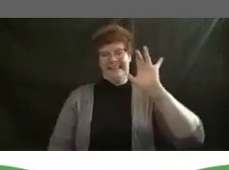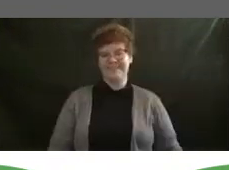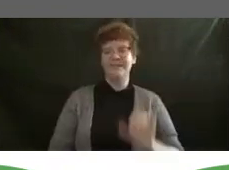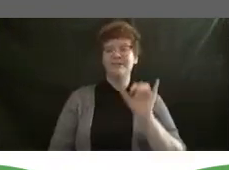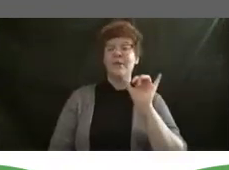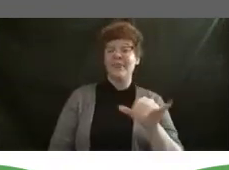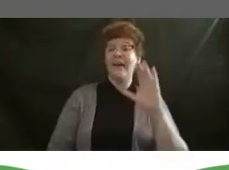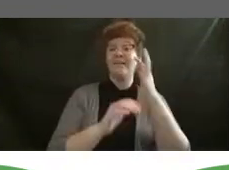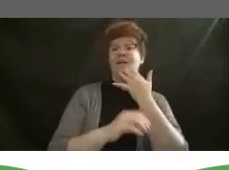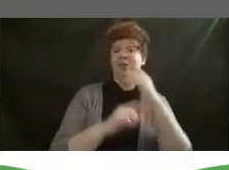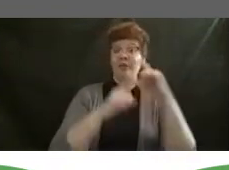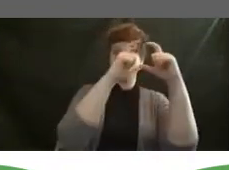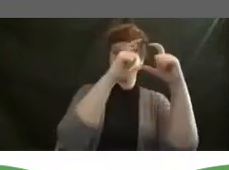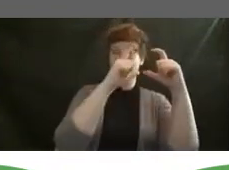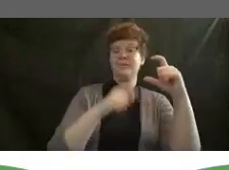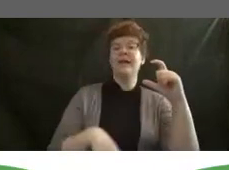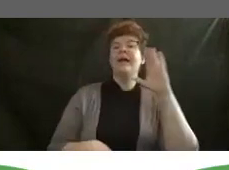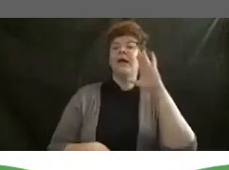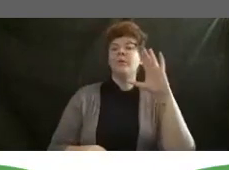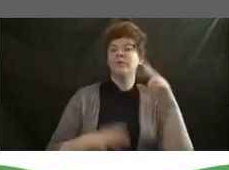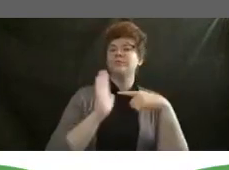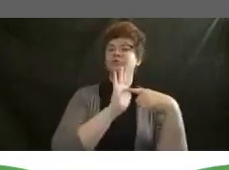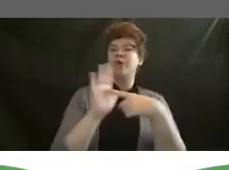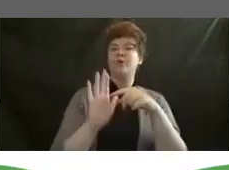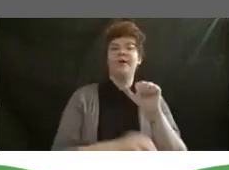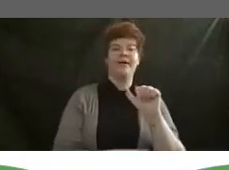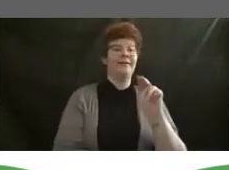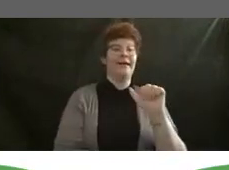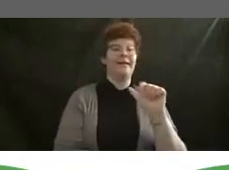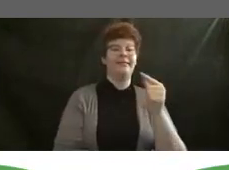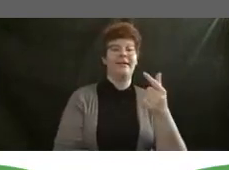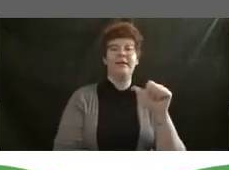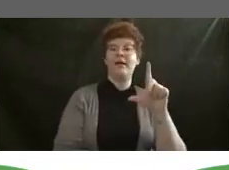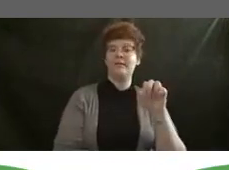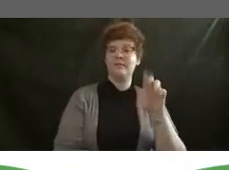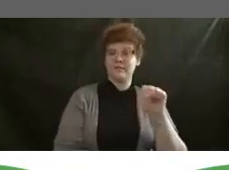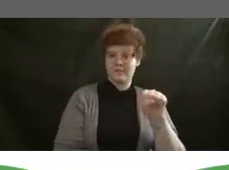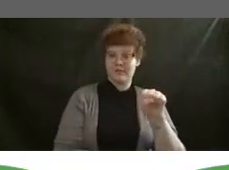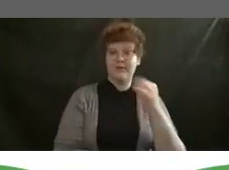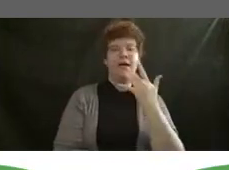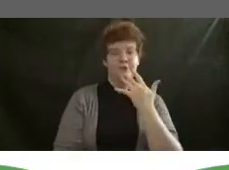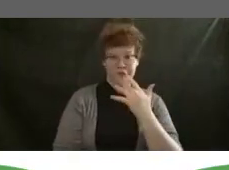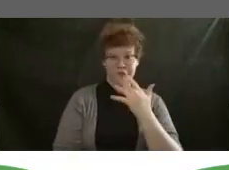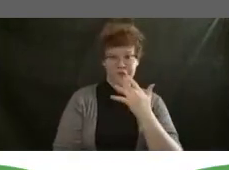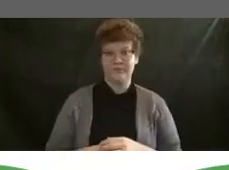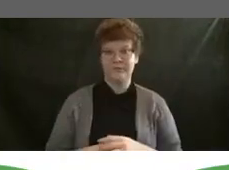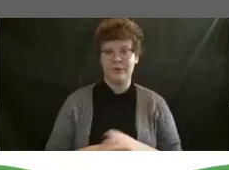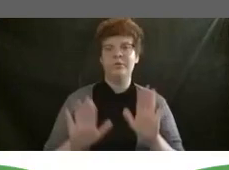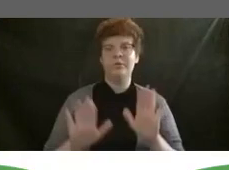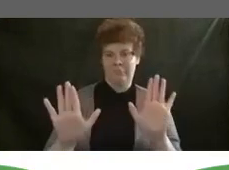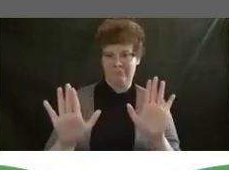it selects analogous colors to that. That's what I wanted. So let me undo that. Let's go